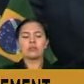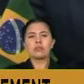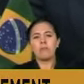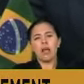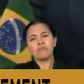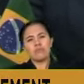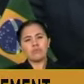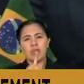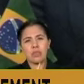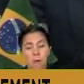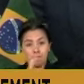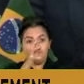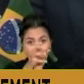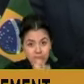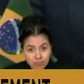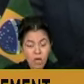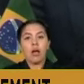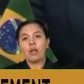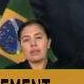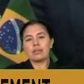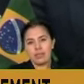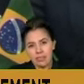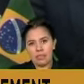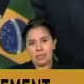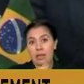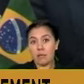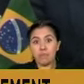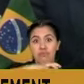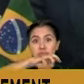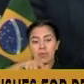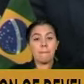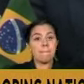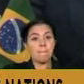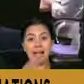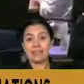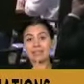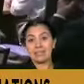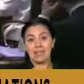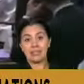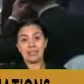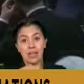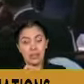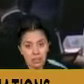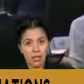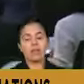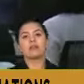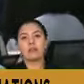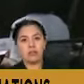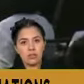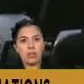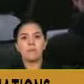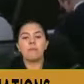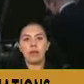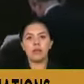we have reached a record number of ongoing conflicts in the world, more than 170, while geopolitical tensions